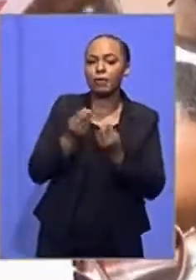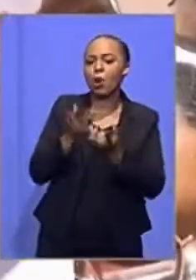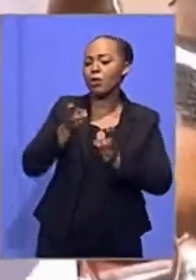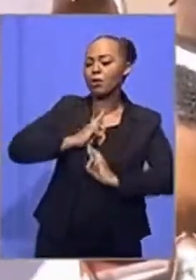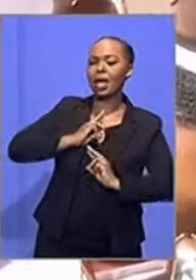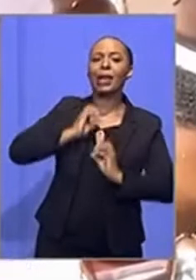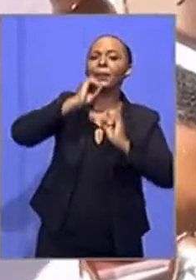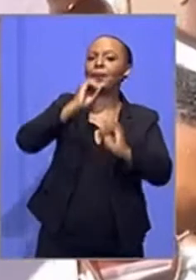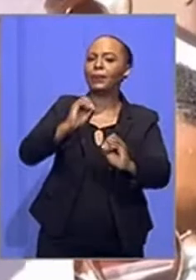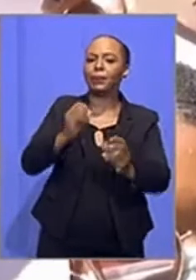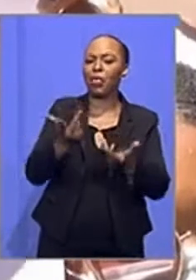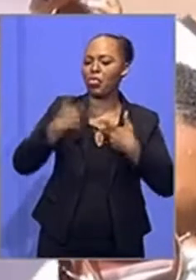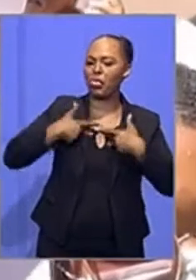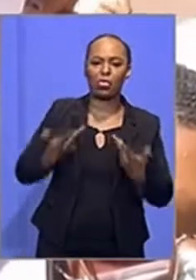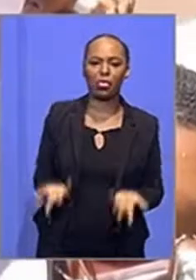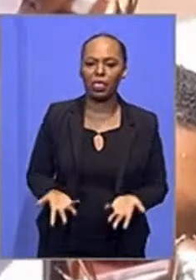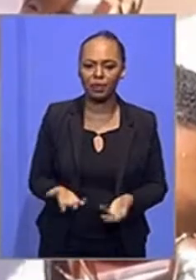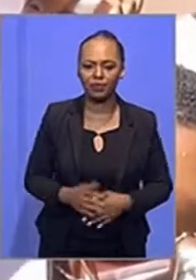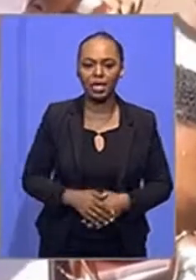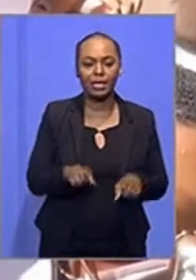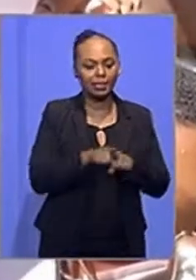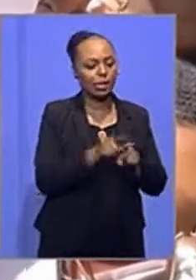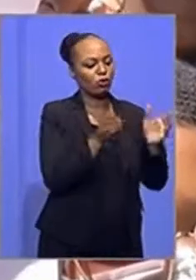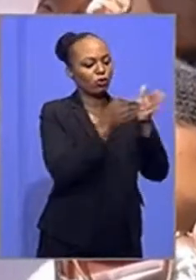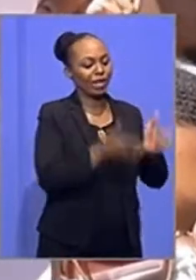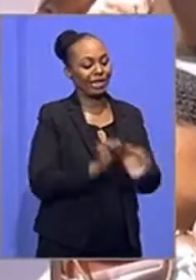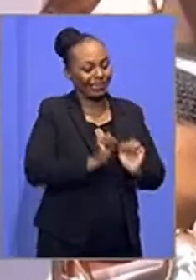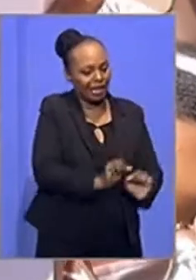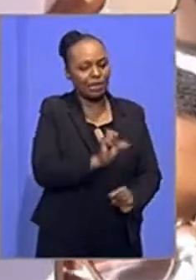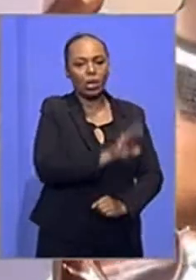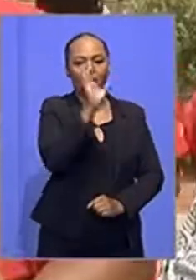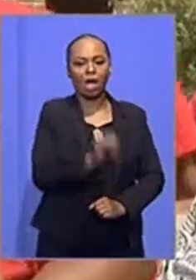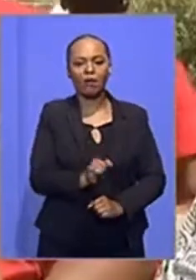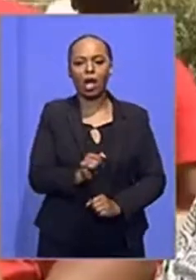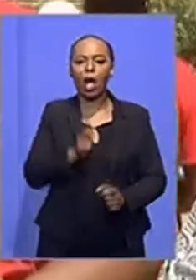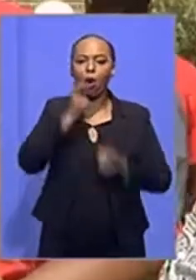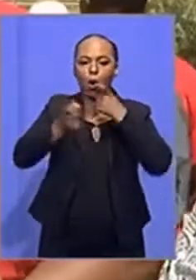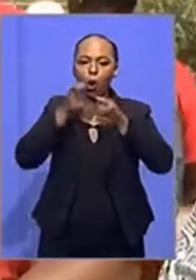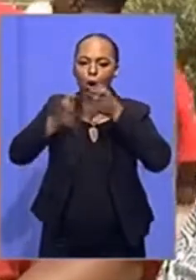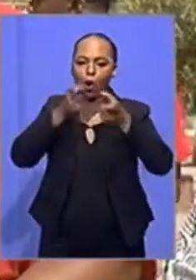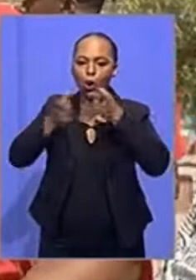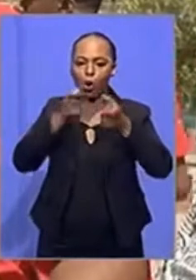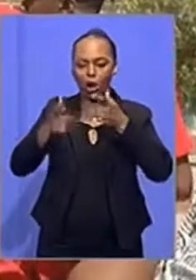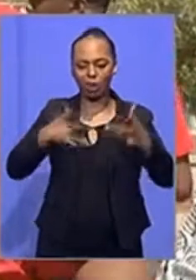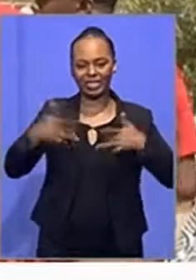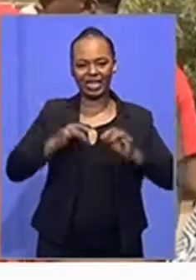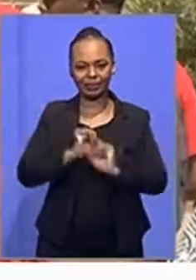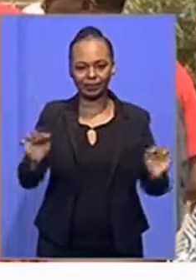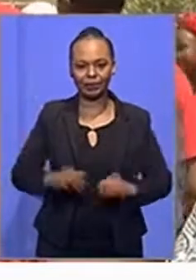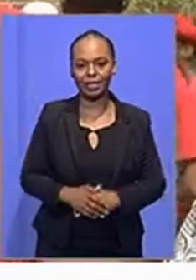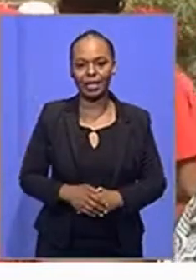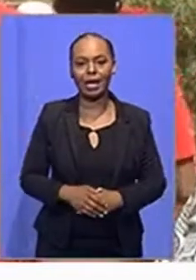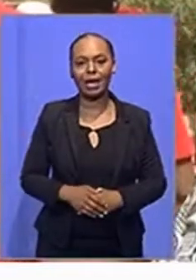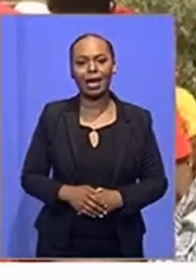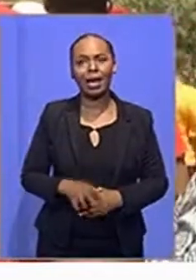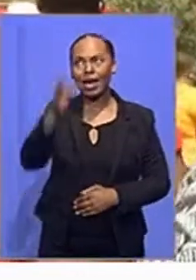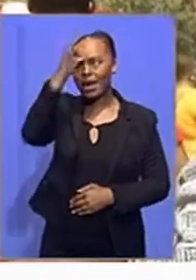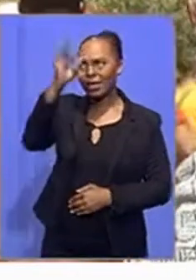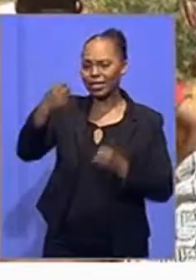le tumelelano le bona ya kontraka. Itumelelletlatsa ya dilemo tse 24 o ithutela